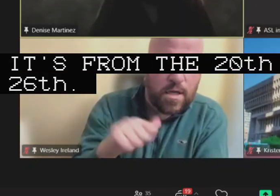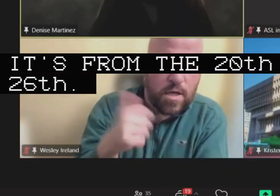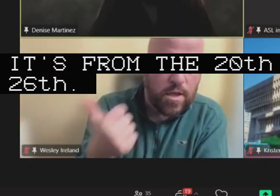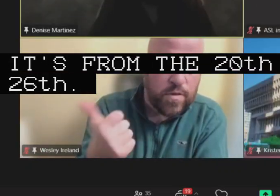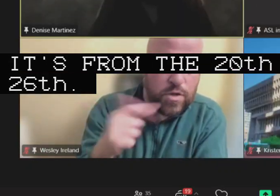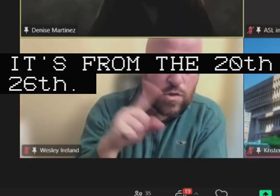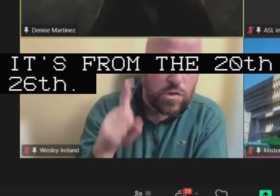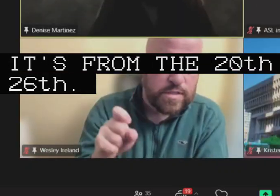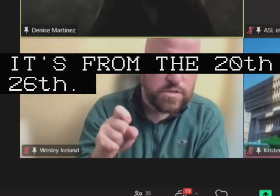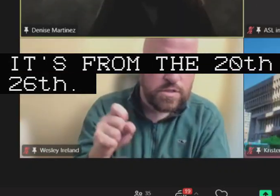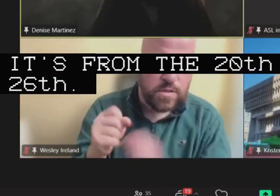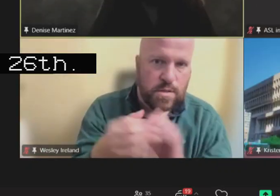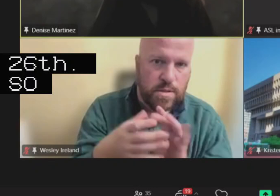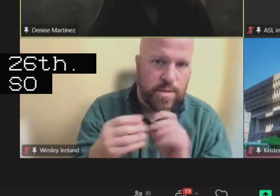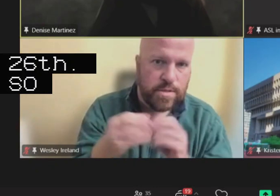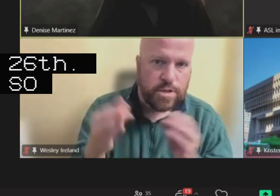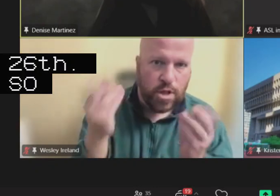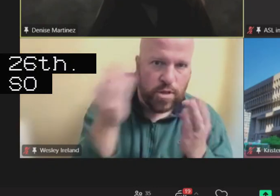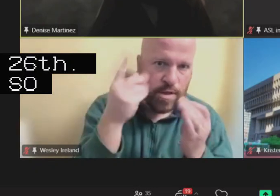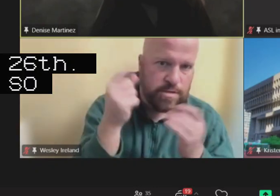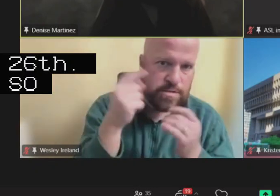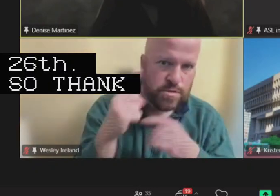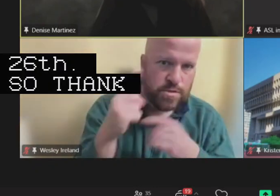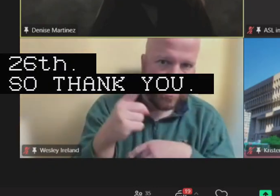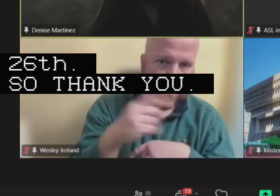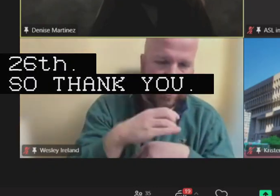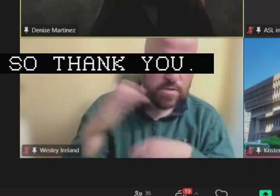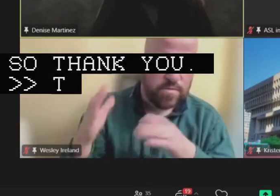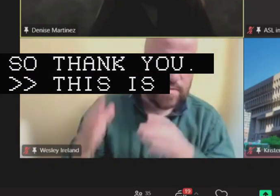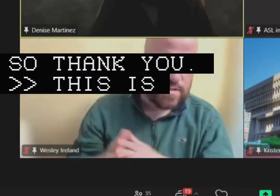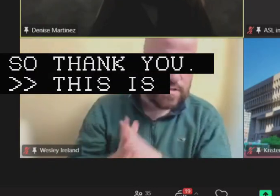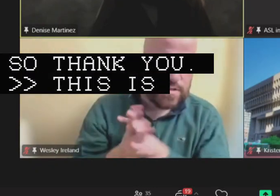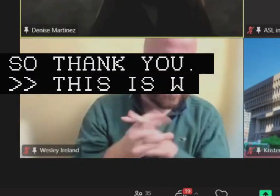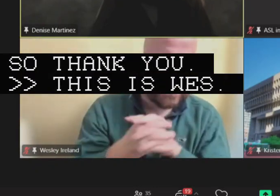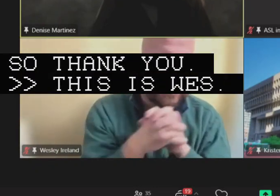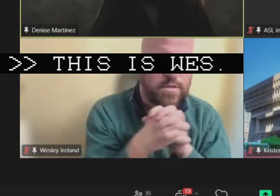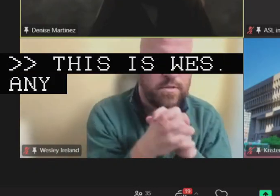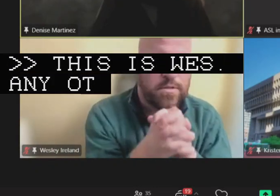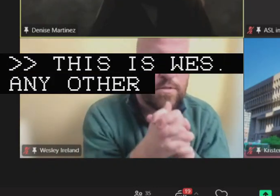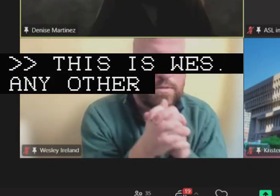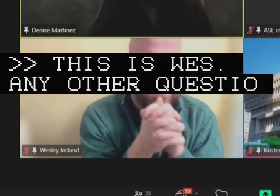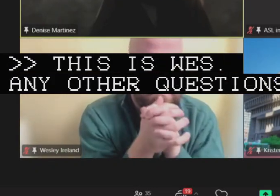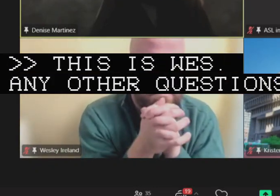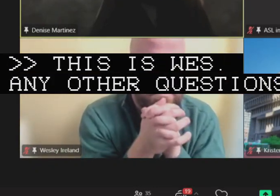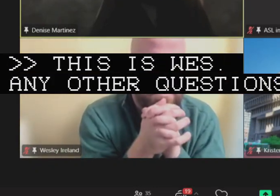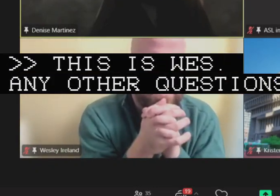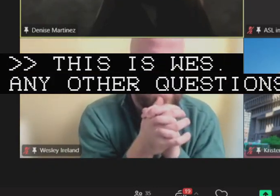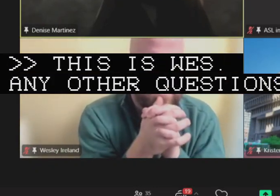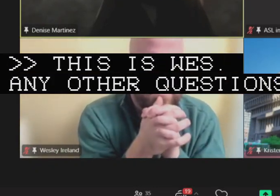This is Wes. Any other questions or comments, thoughts for the commissioner?